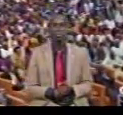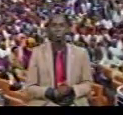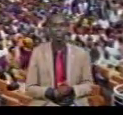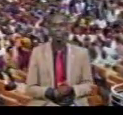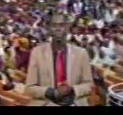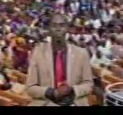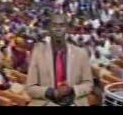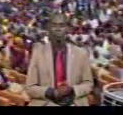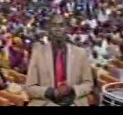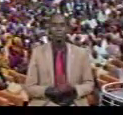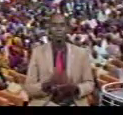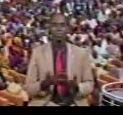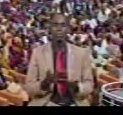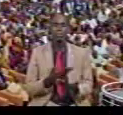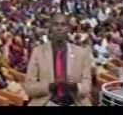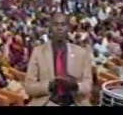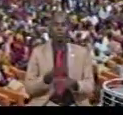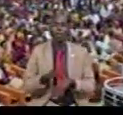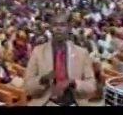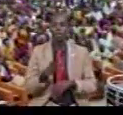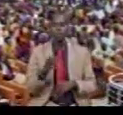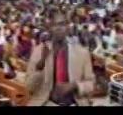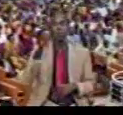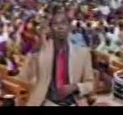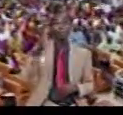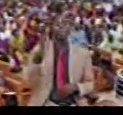Good morning, Church of God.